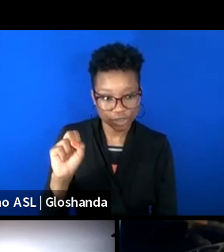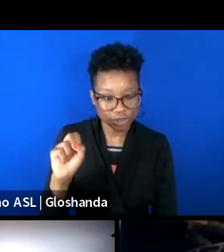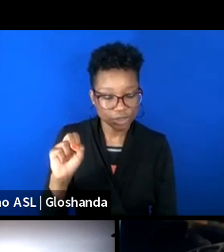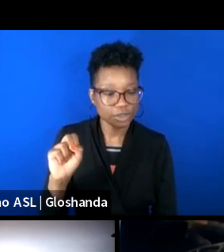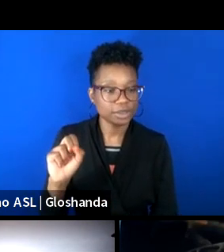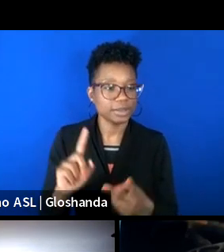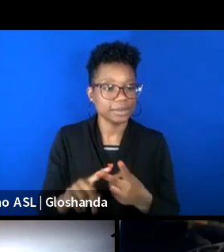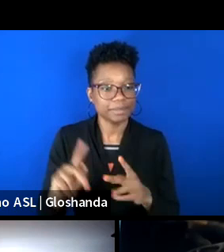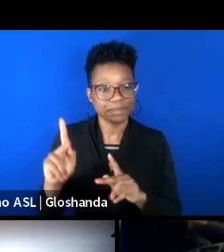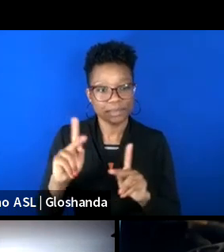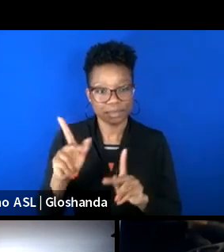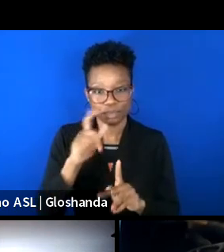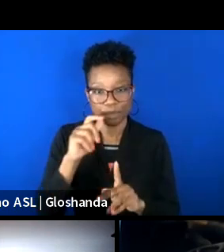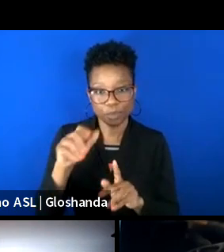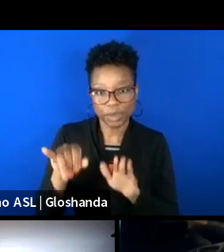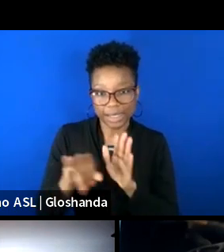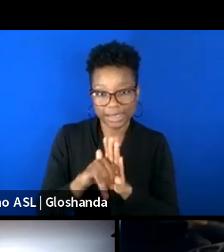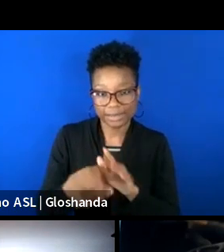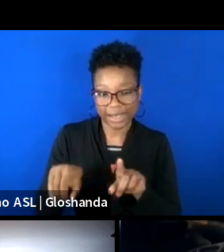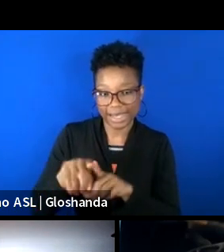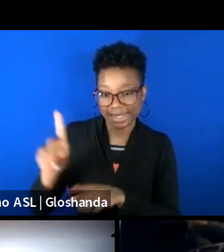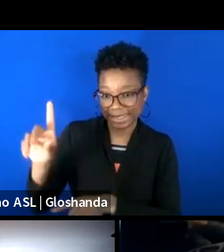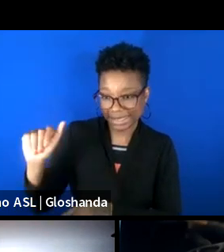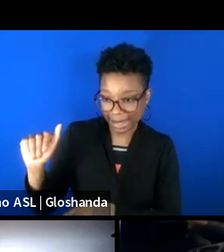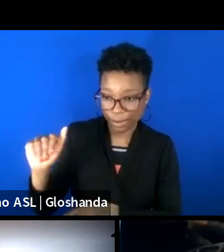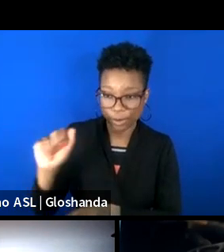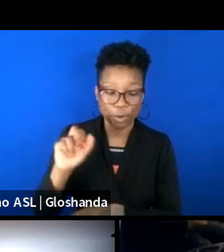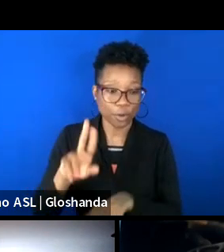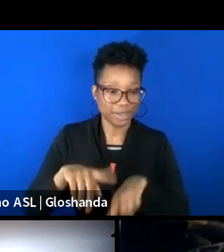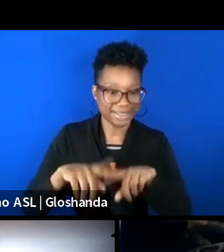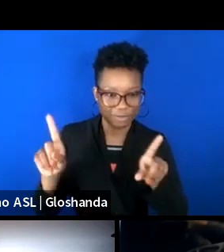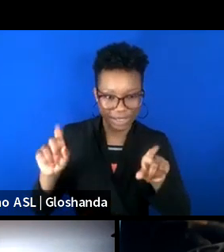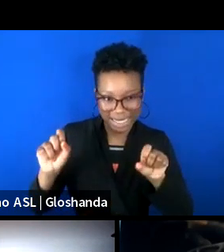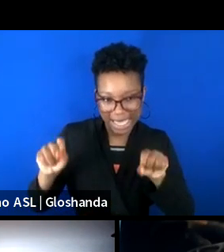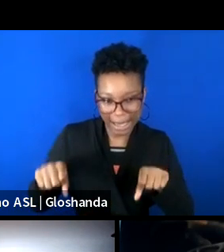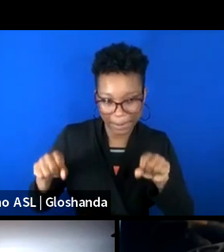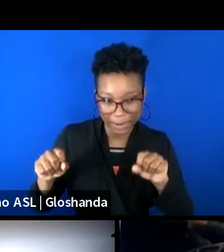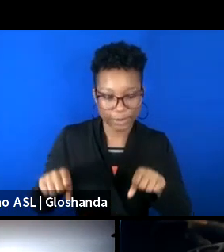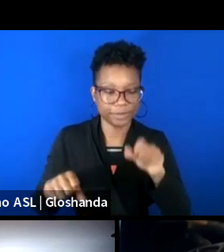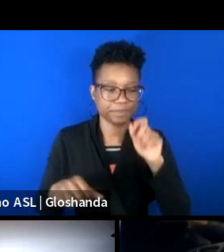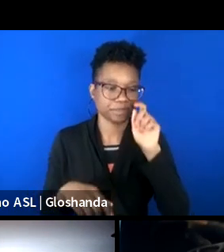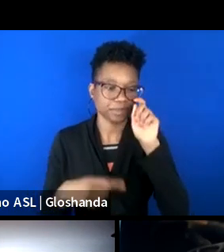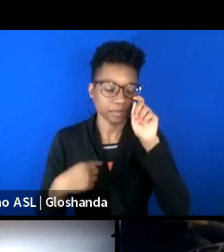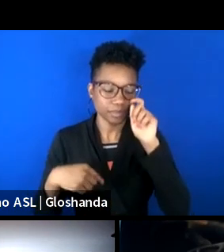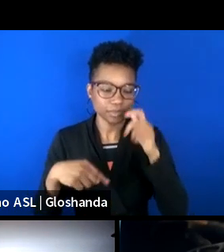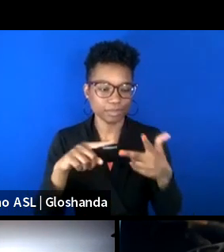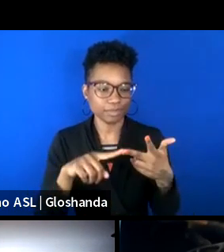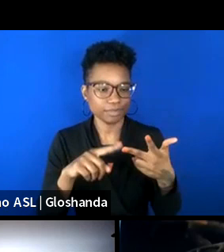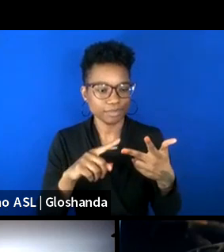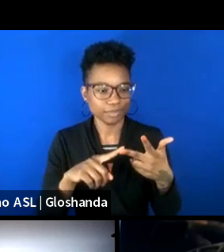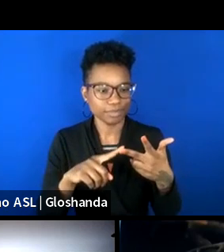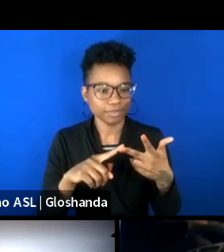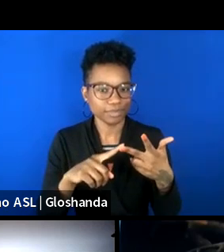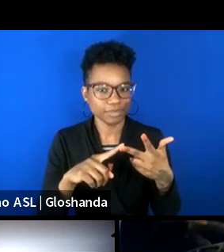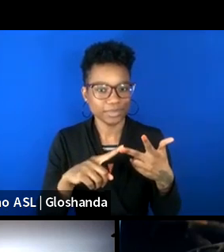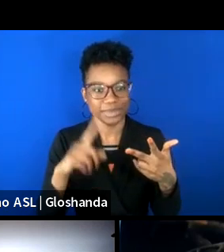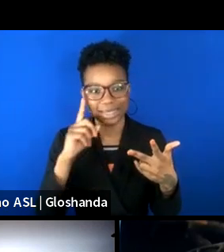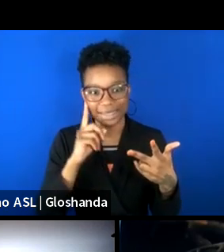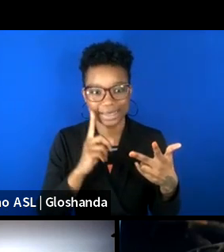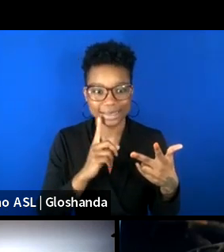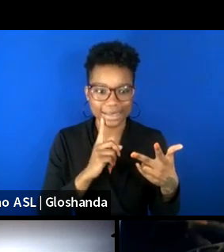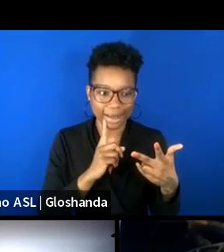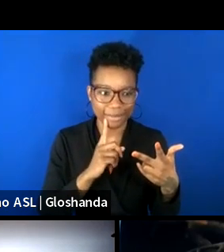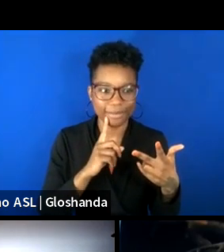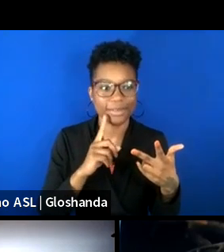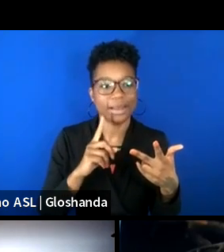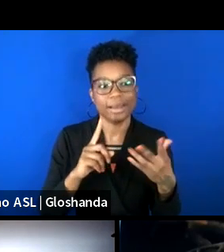people who identify as disabled or differently abled. We're interested in supporting the deaf and autistic community. We're interested